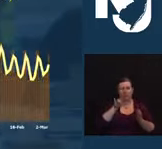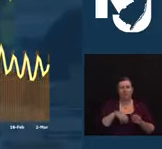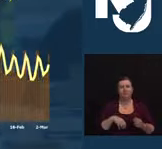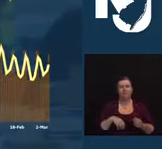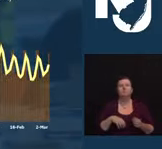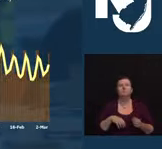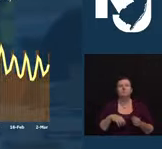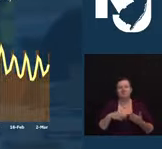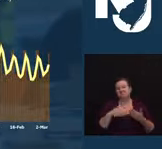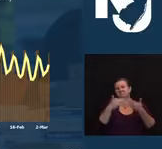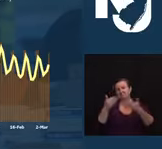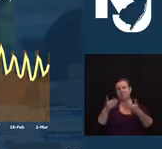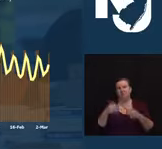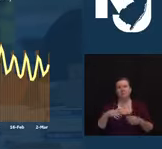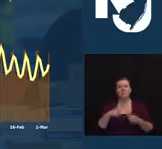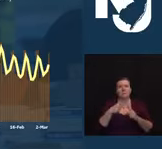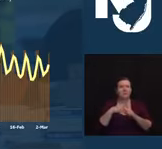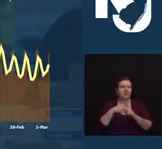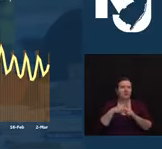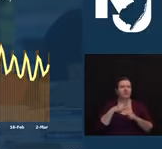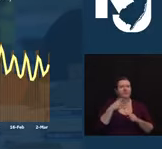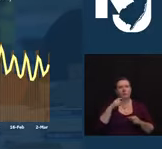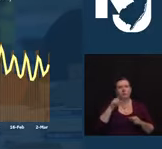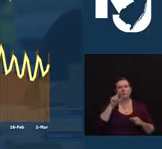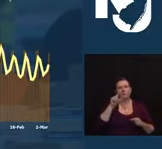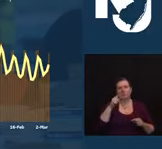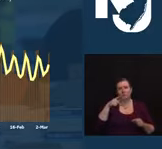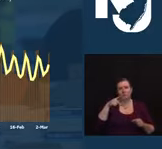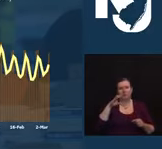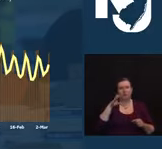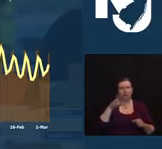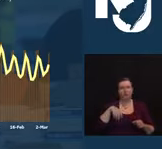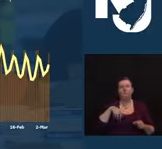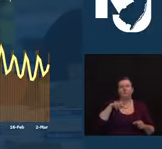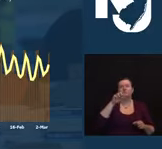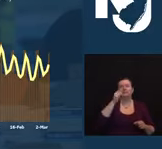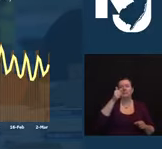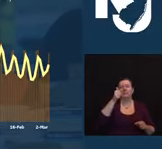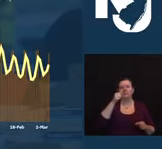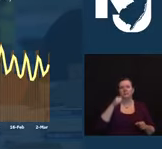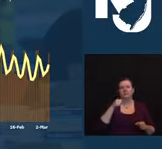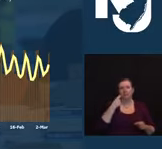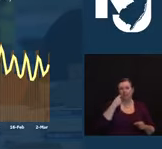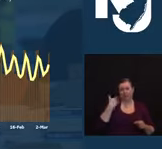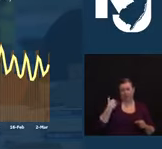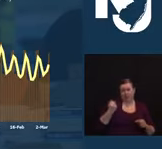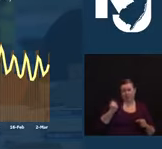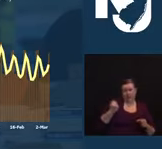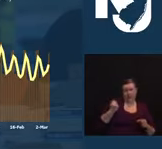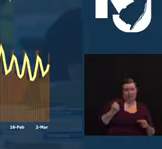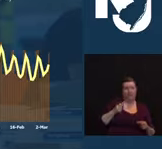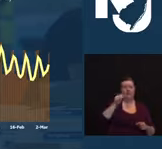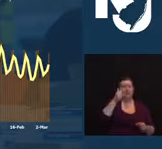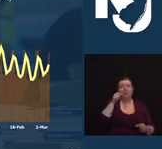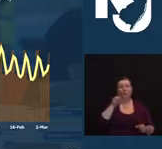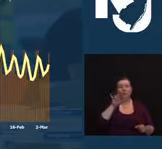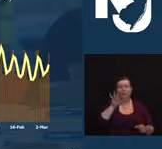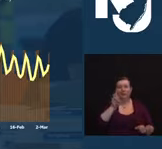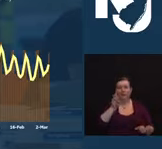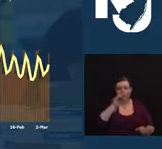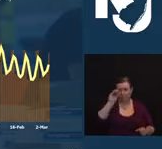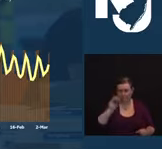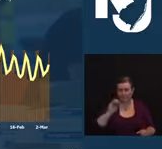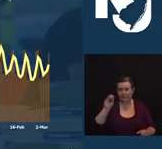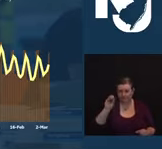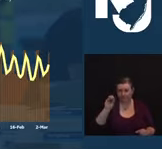22,756 PCR tests, again recorded on Saturday, was 10.56%, and it is our